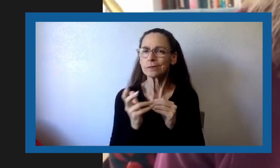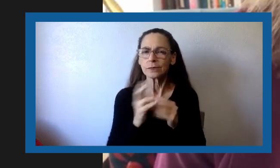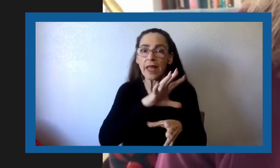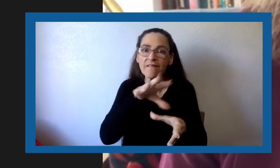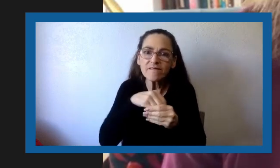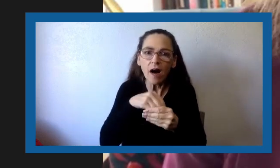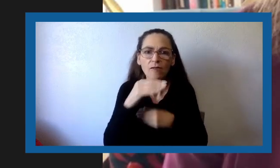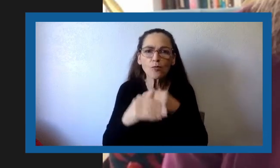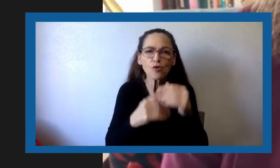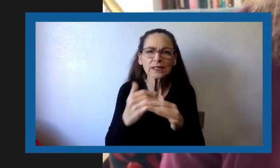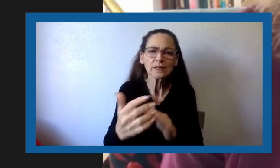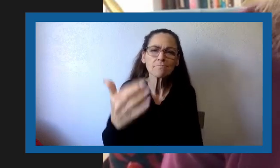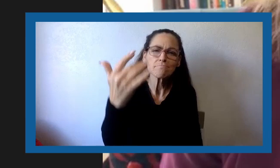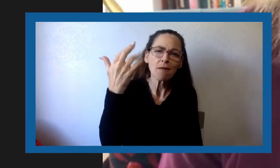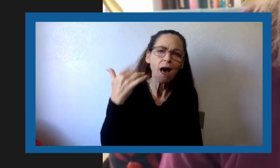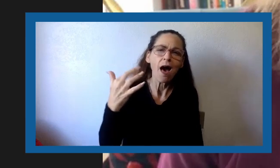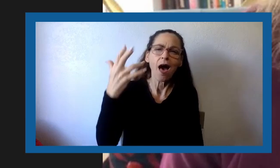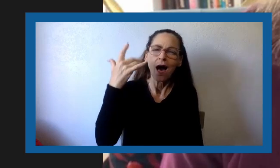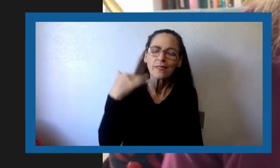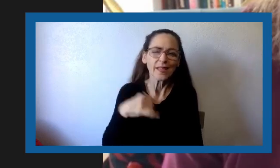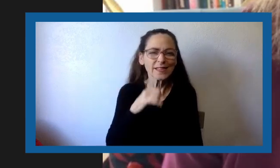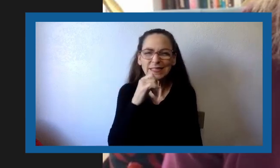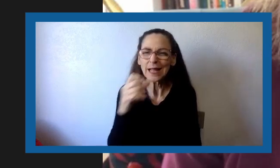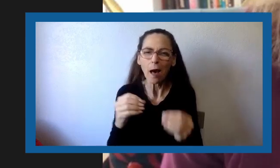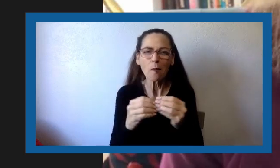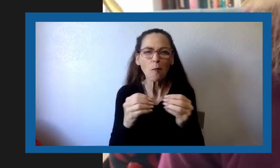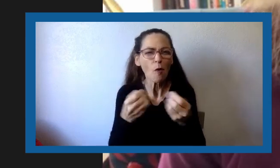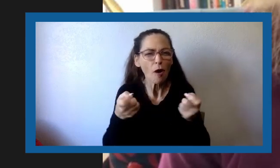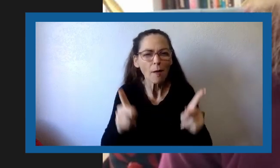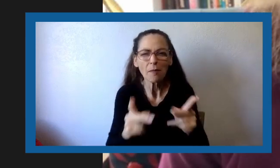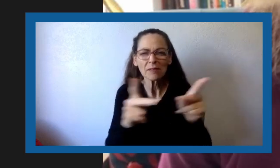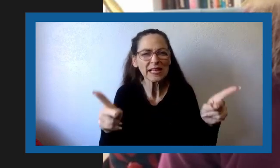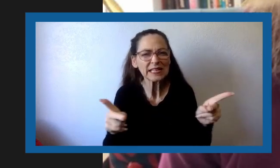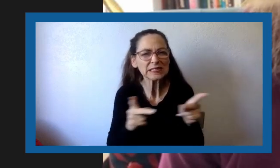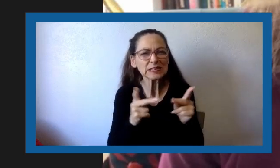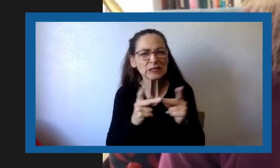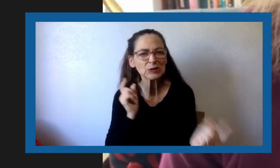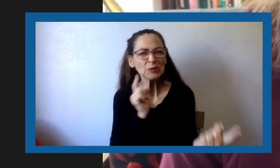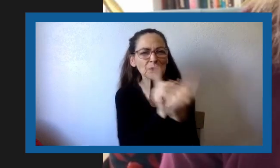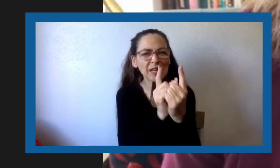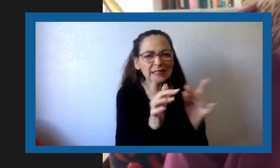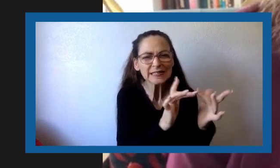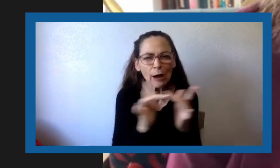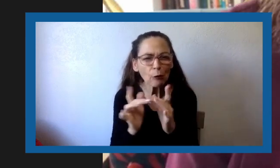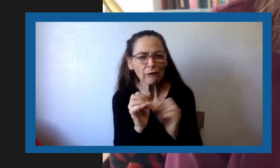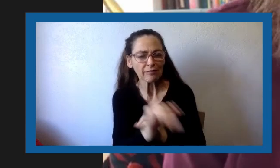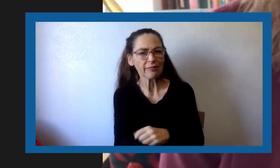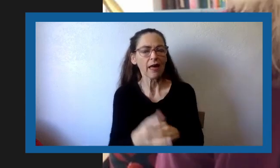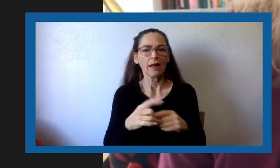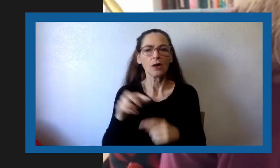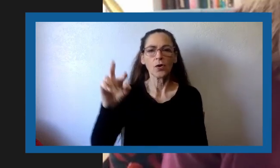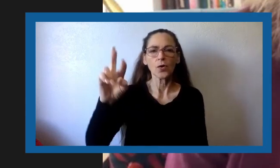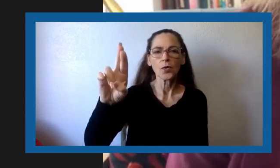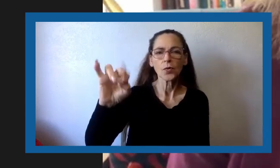involved process back then with far less places to get together. And that brings me a bit to the Rita